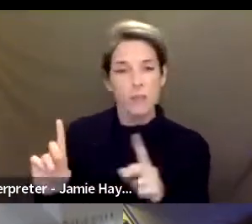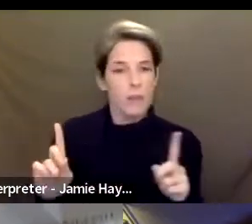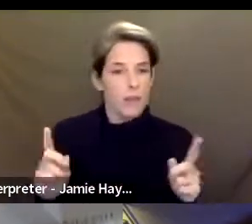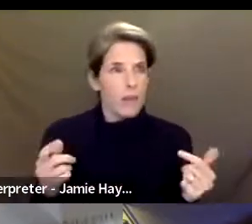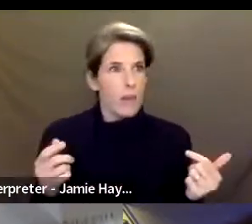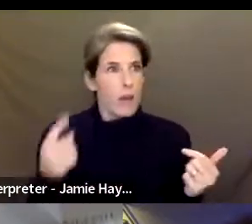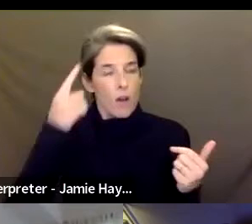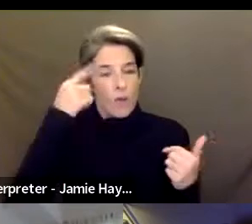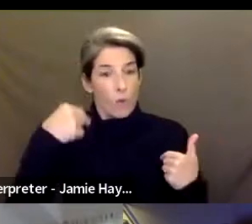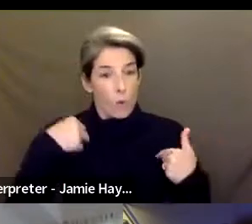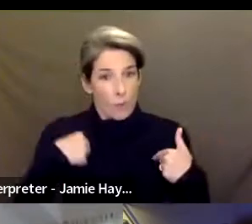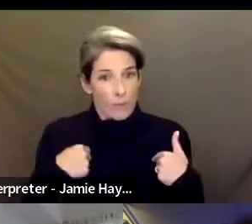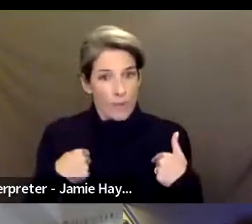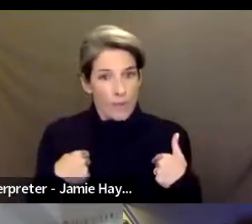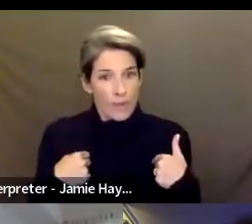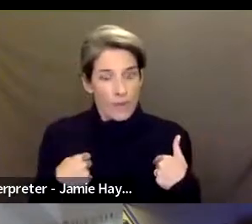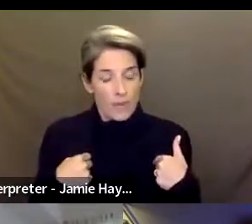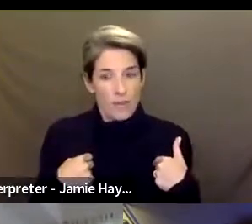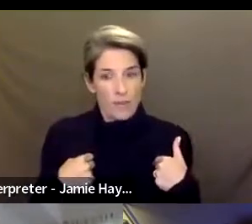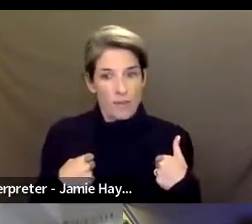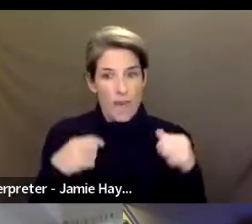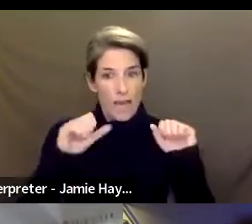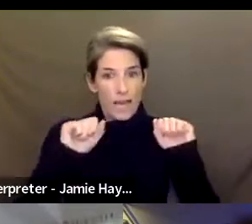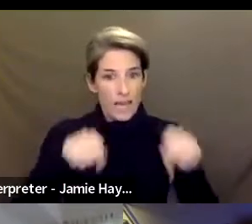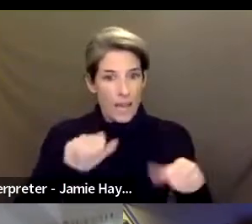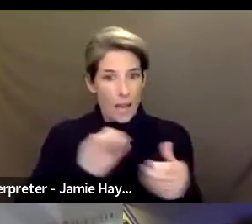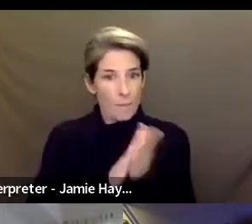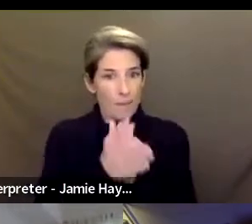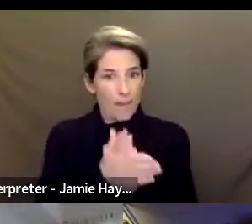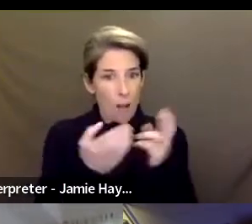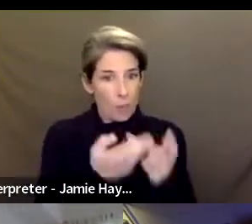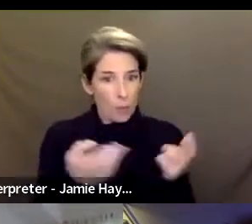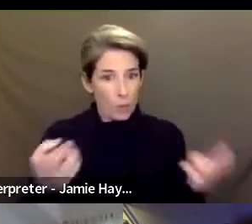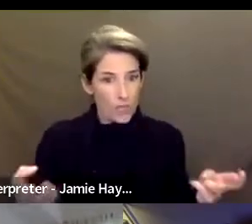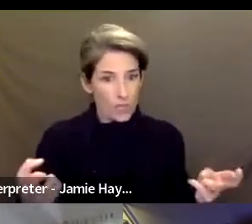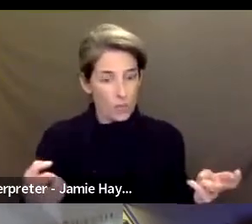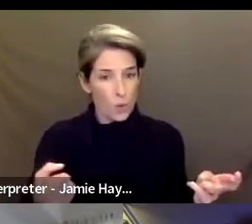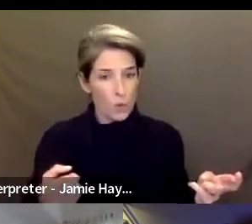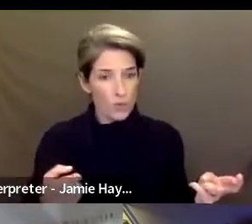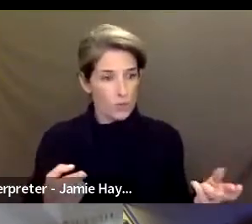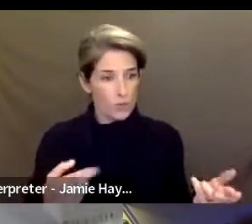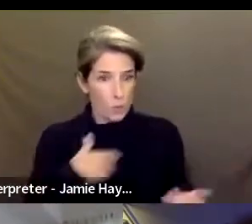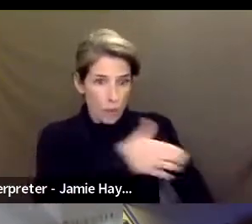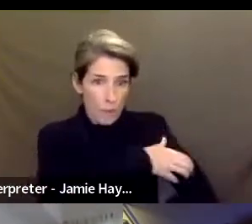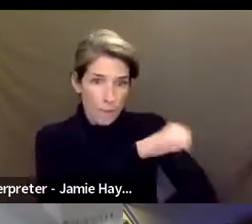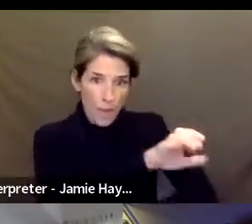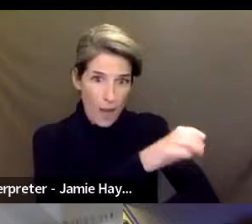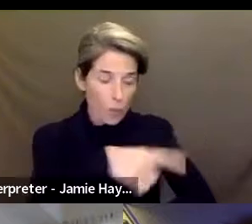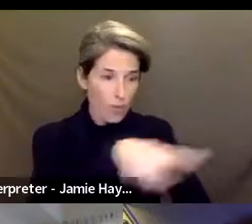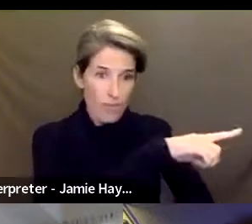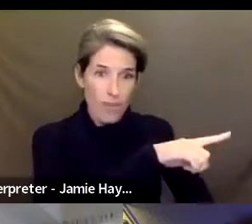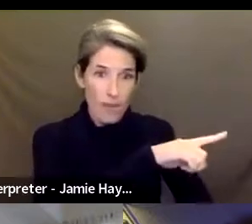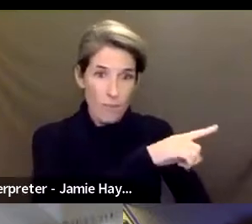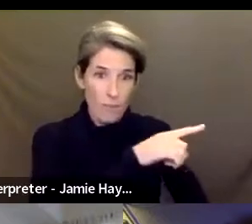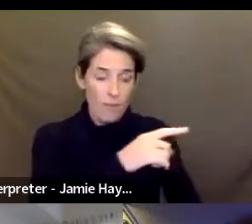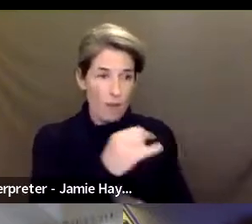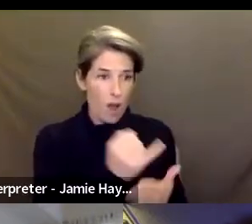And be the resource for artists like myself who don't feel like they can speak up